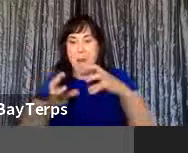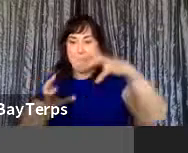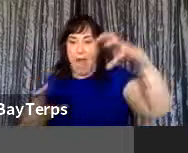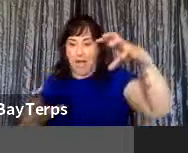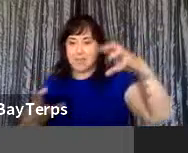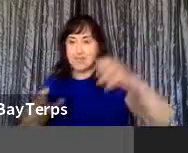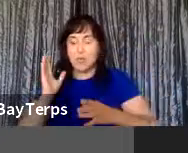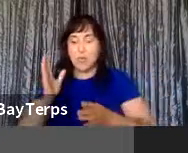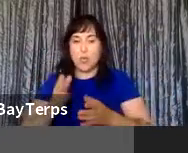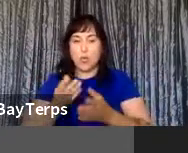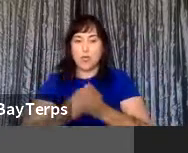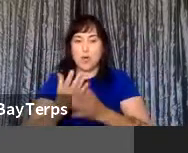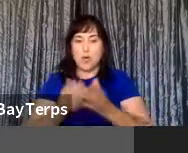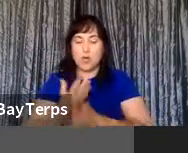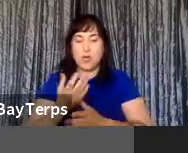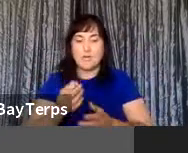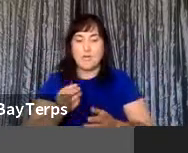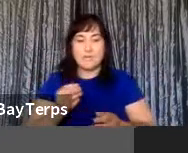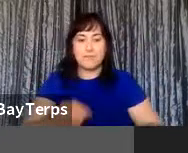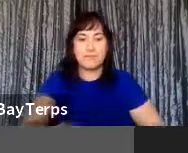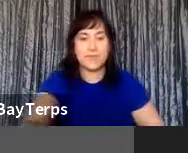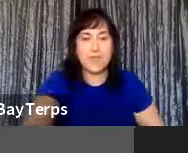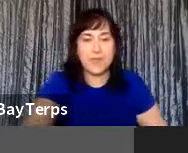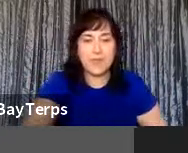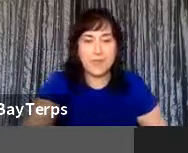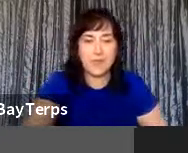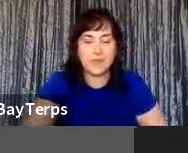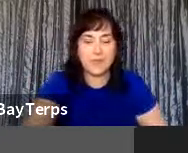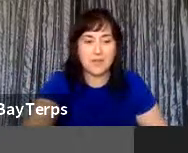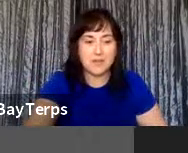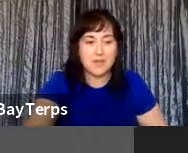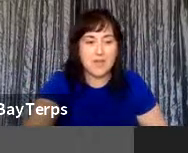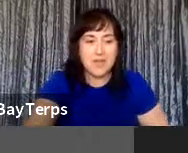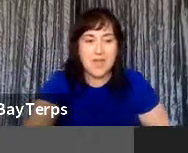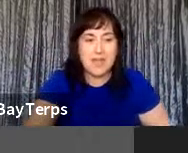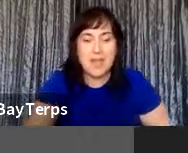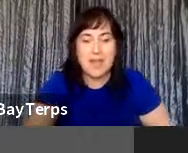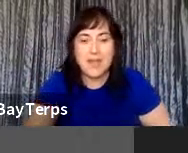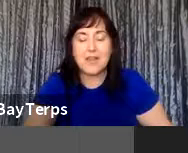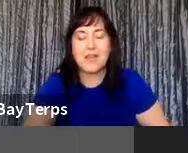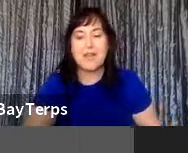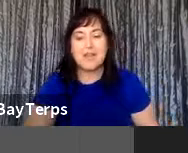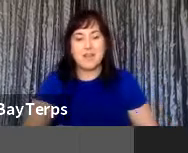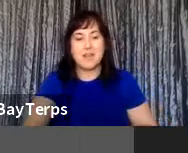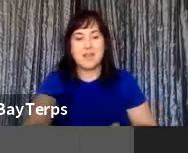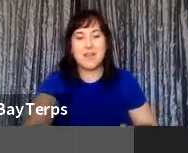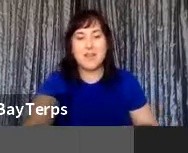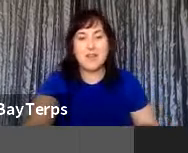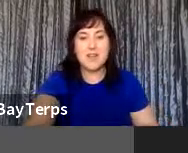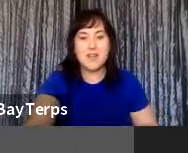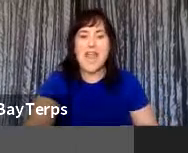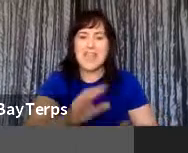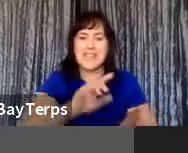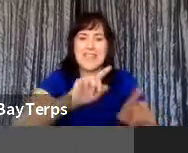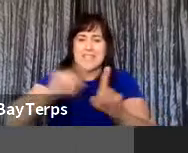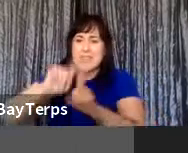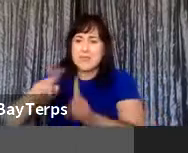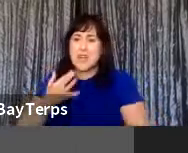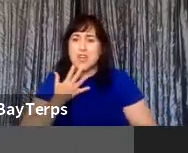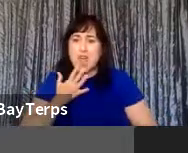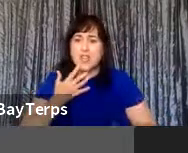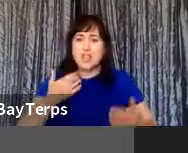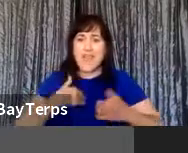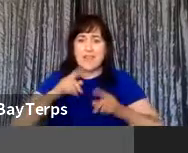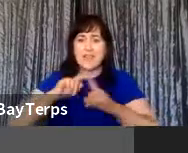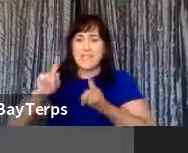what different midges went to it, but also the genetics, the primary genetics of that tree. So the ones which are turquoise will have a different flavor to the ones which